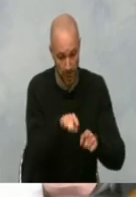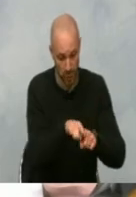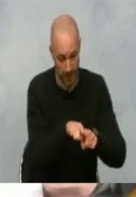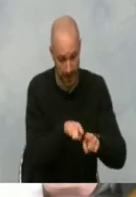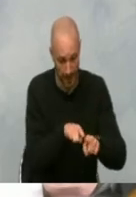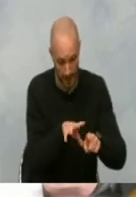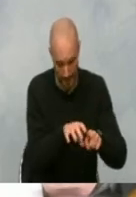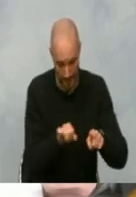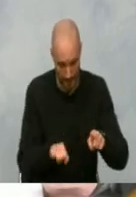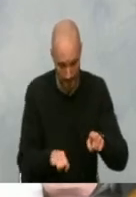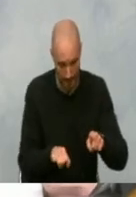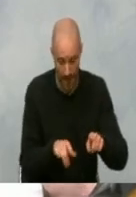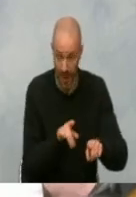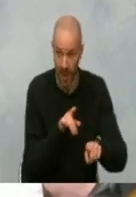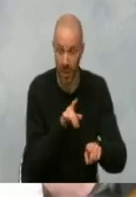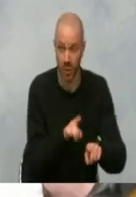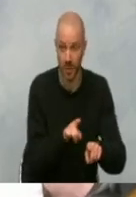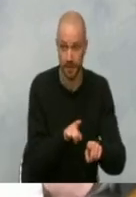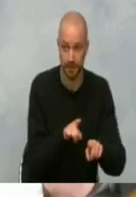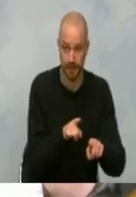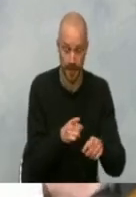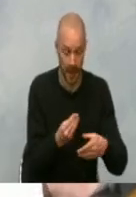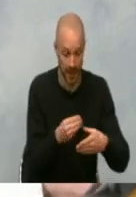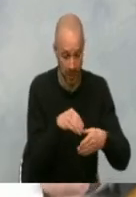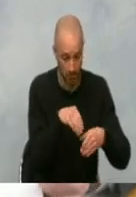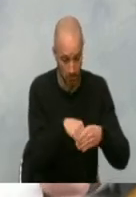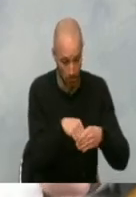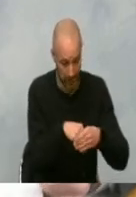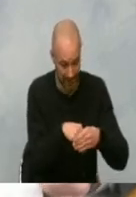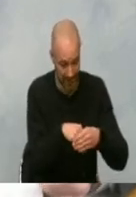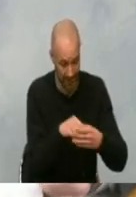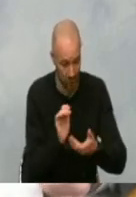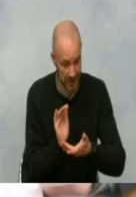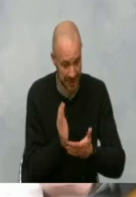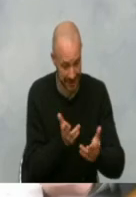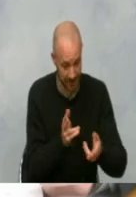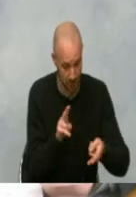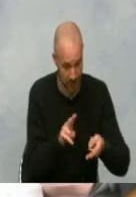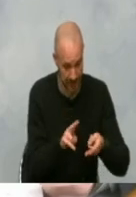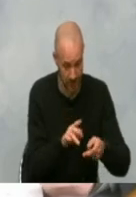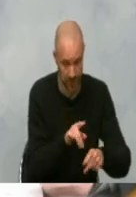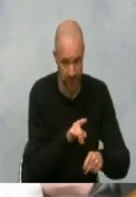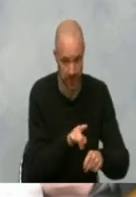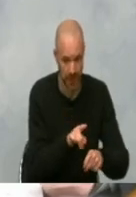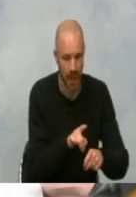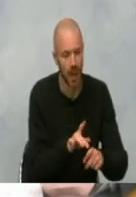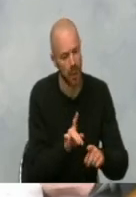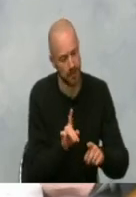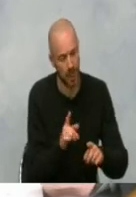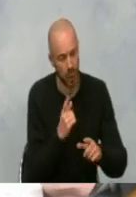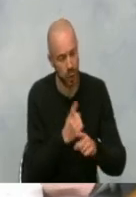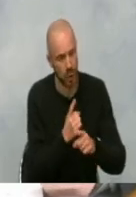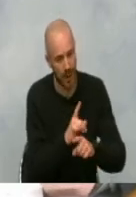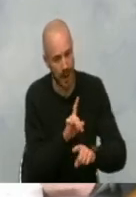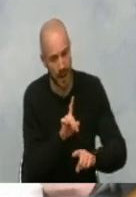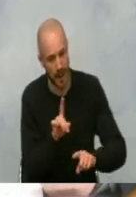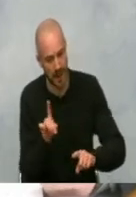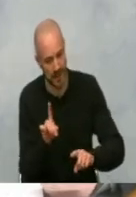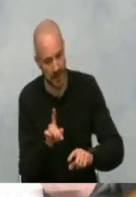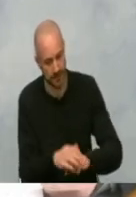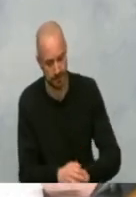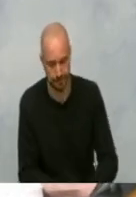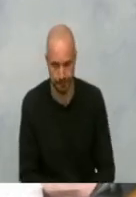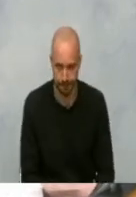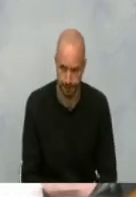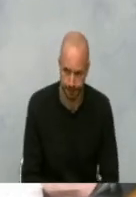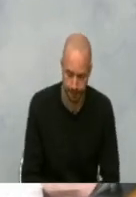that's the content that's in there on service concessions. And again, I'll come back to this in the next paper. So we had a budget